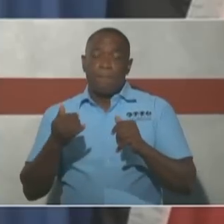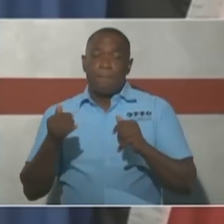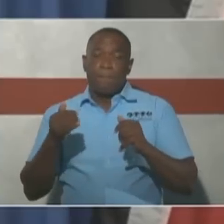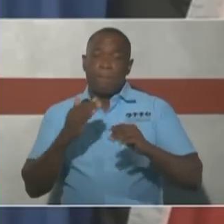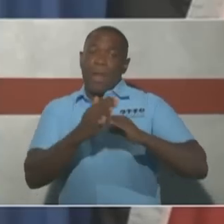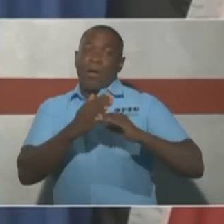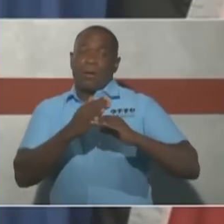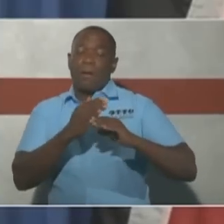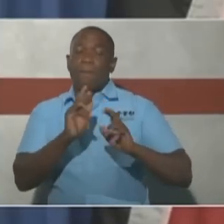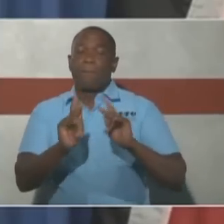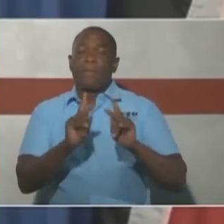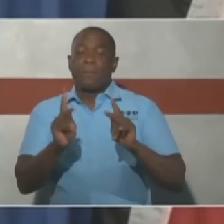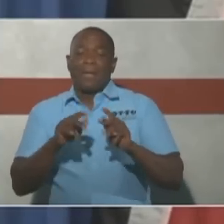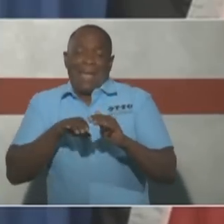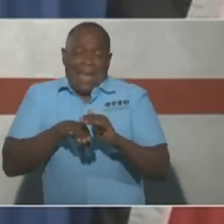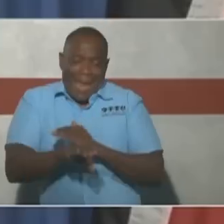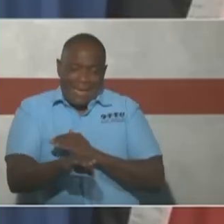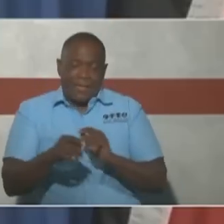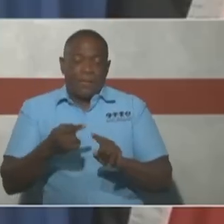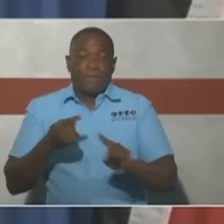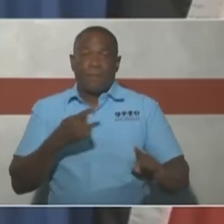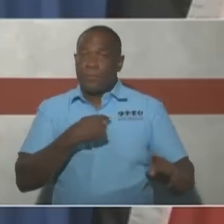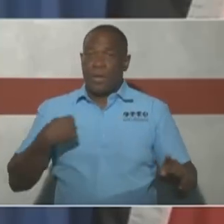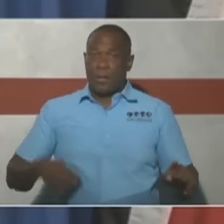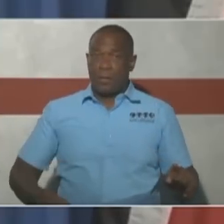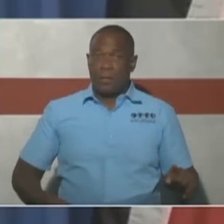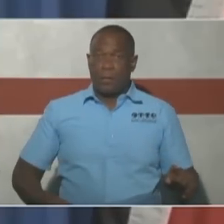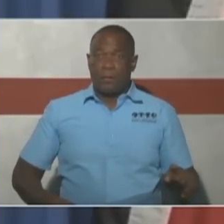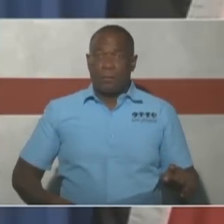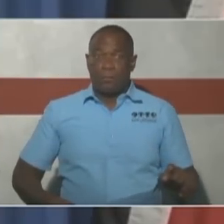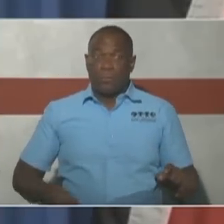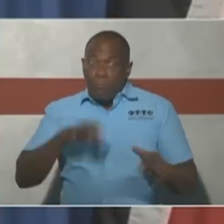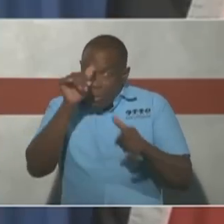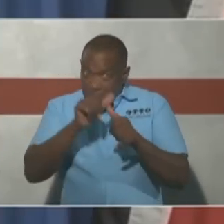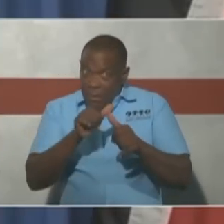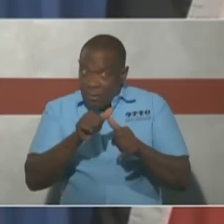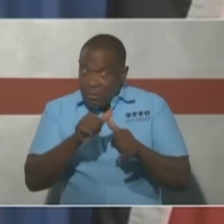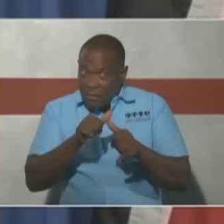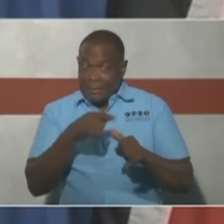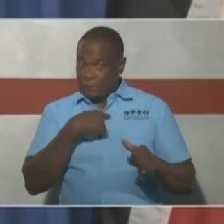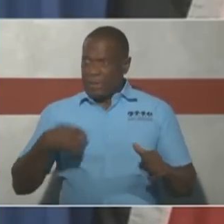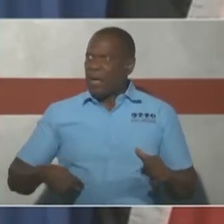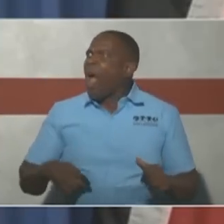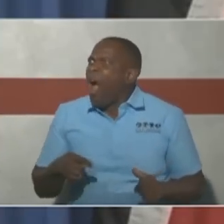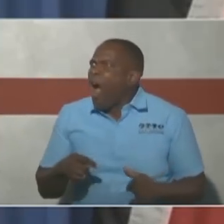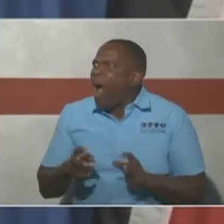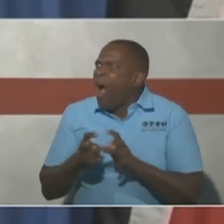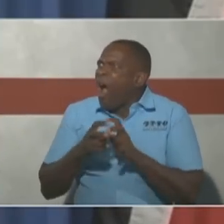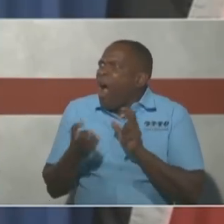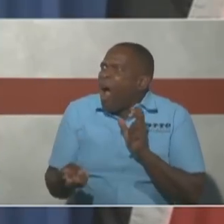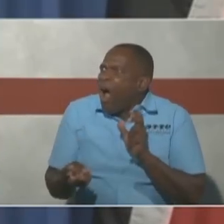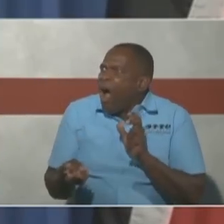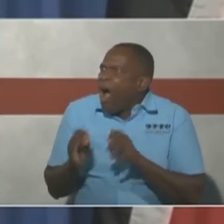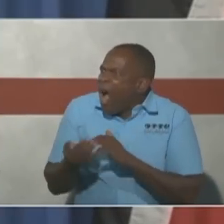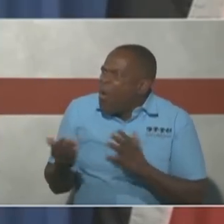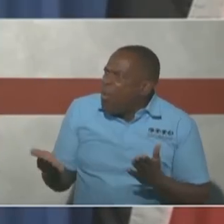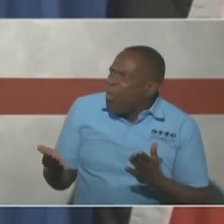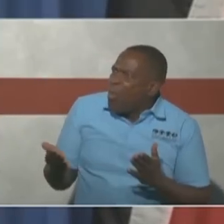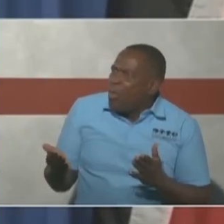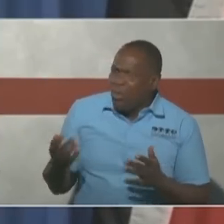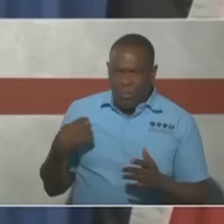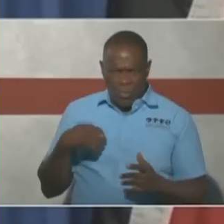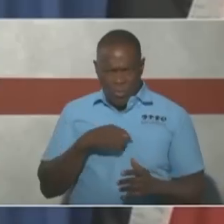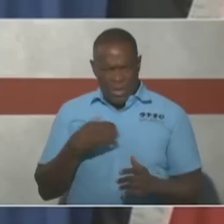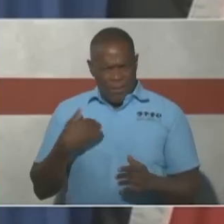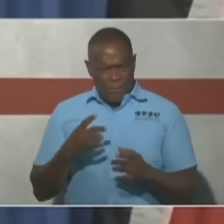to institute any sort of restrictions on them should the need arise? Know your country. Trinidad and Tobago is one of the